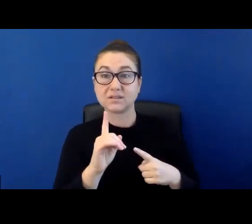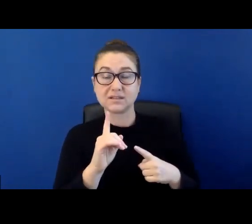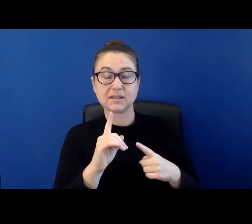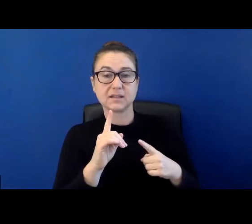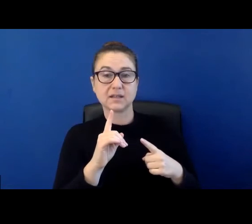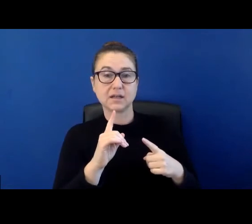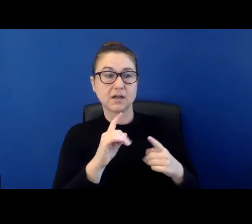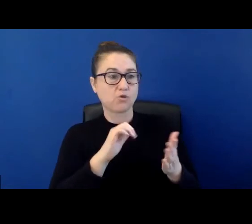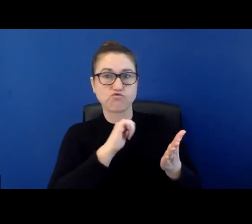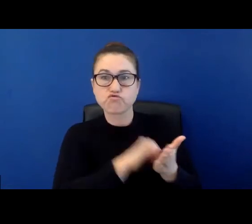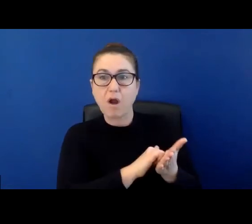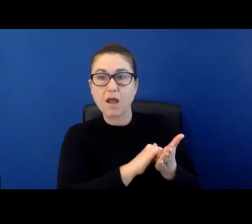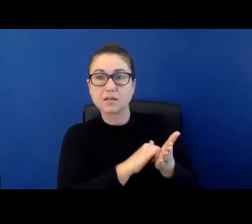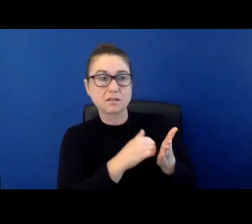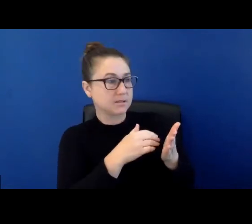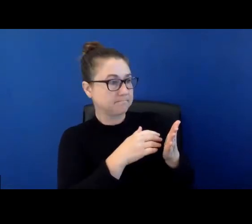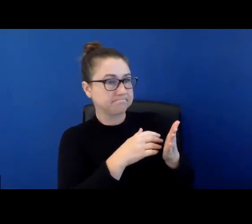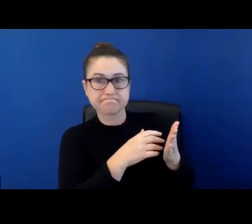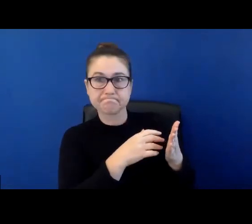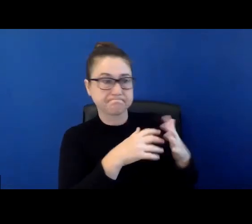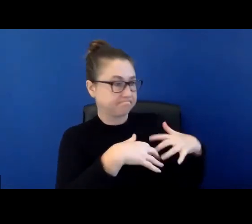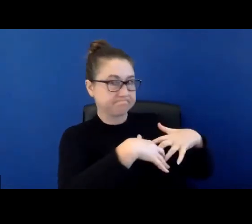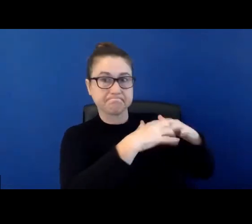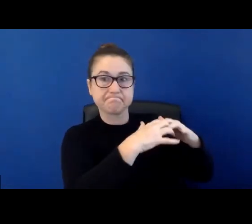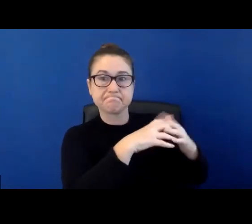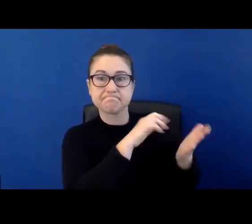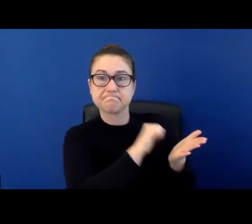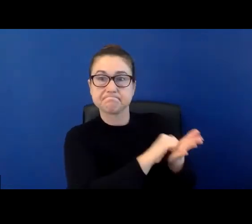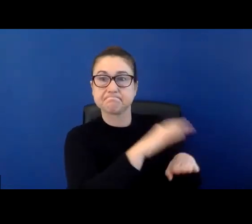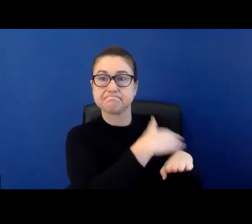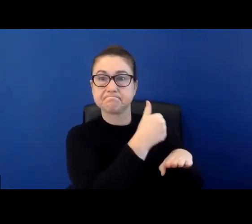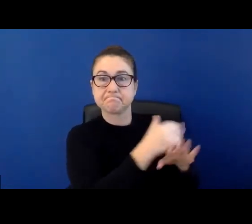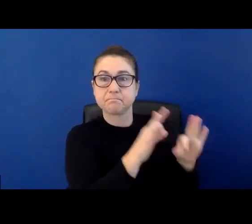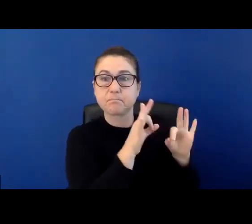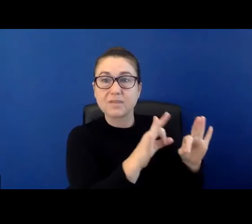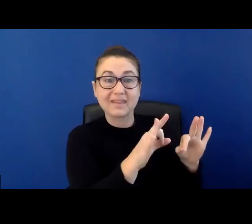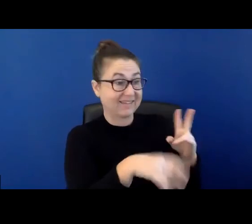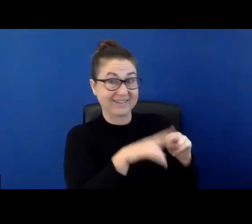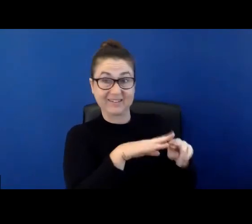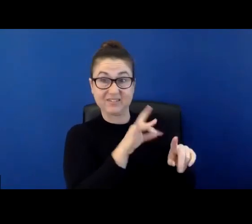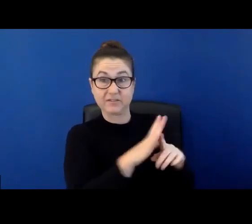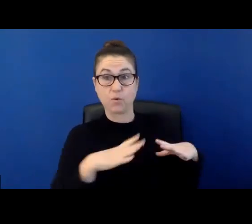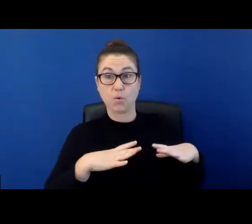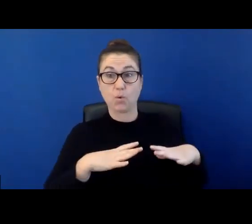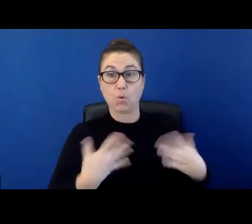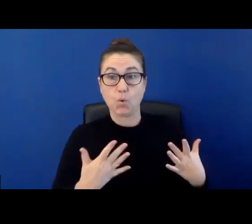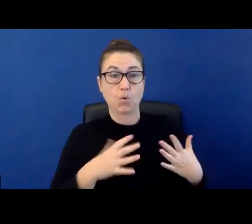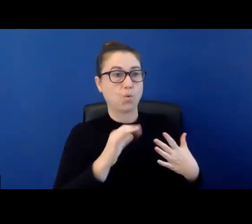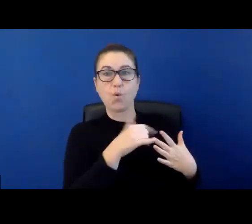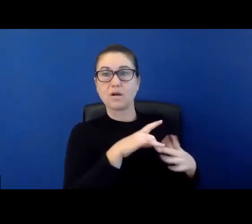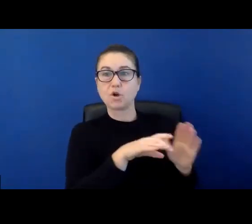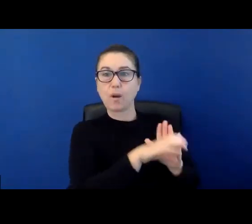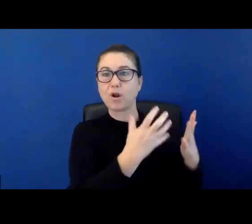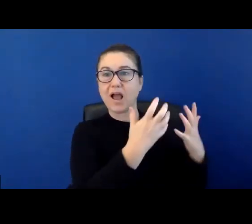place mechanisms that will ensure that any form of automation or algorithmic decision making